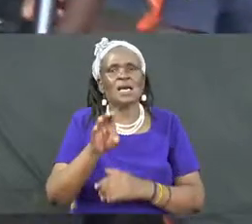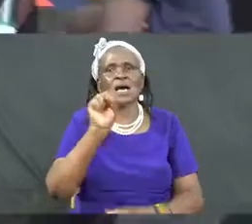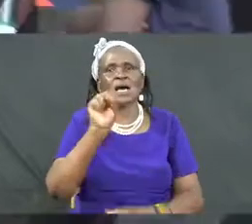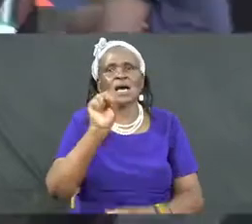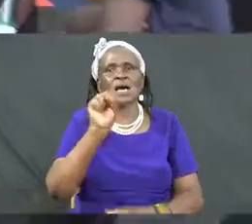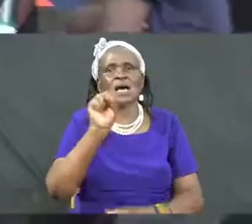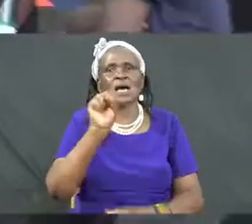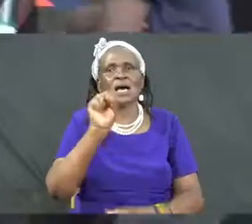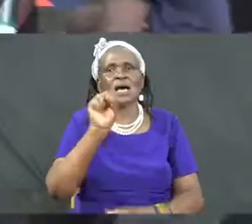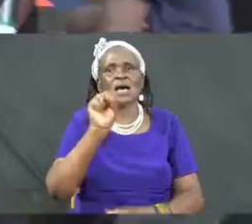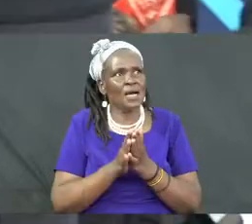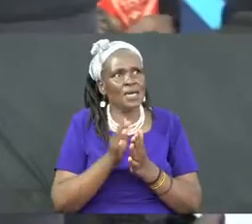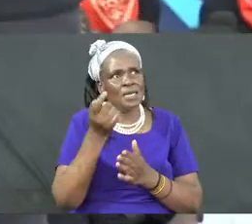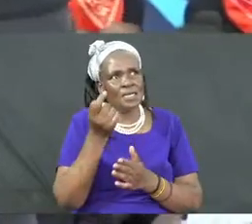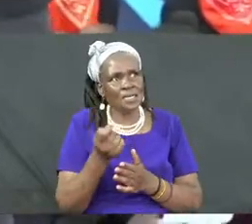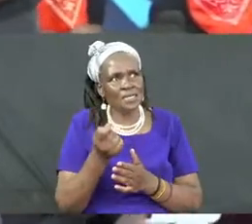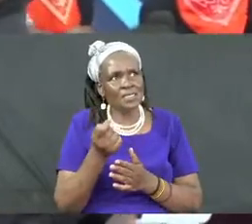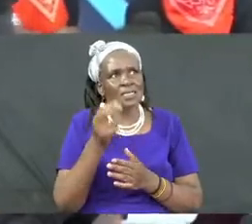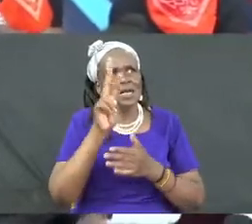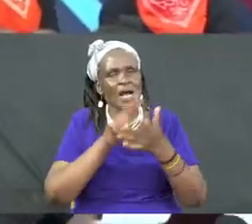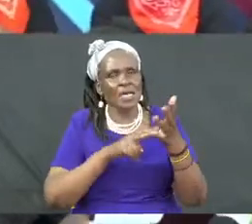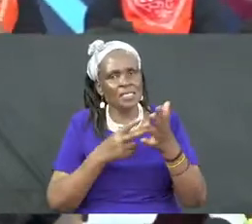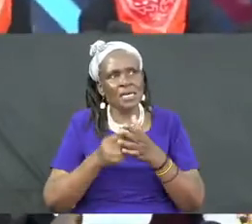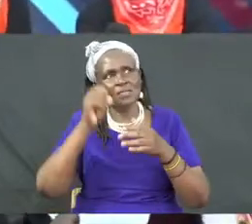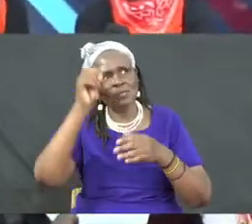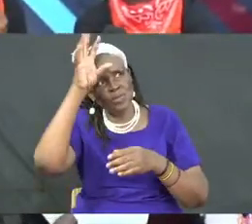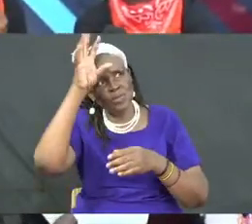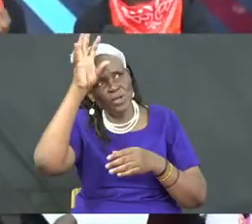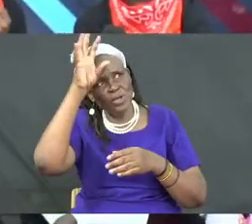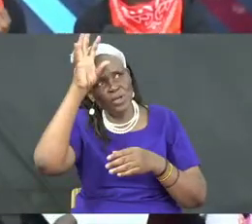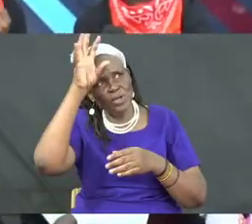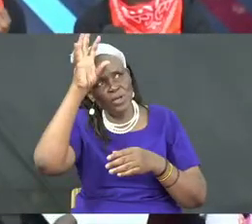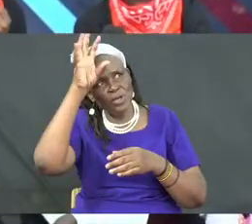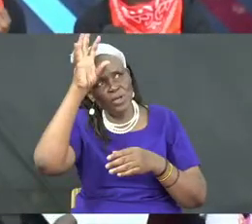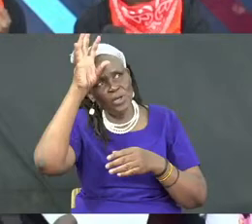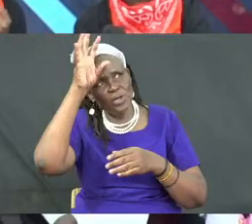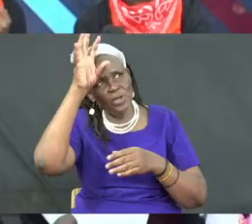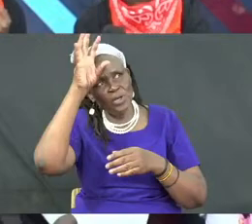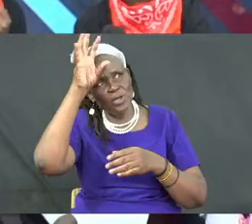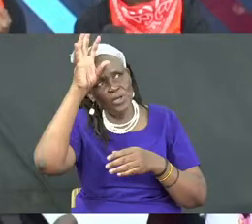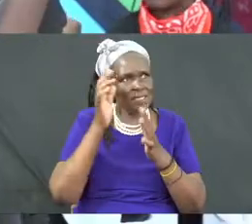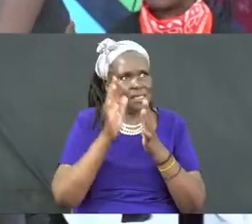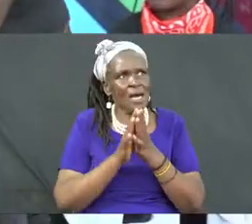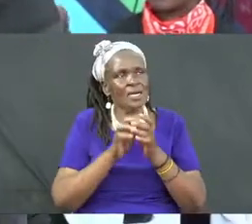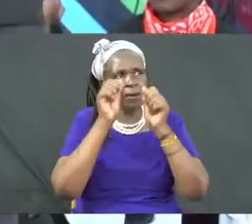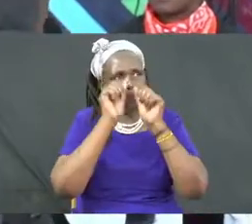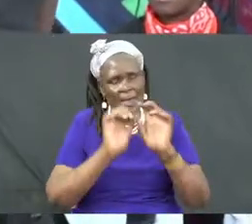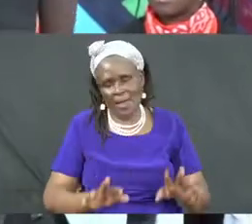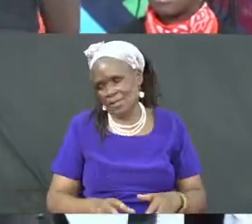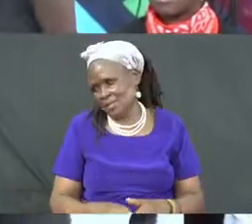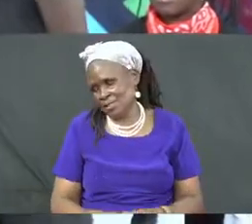Hashtag planting seeds. Hashtag miracles. Hashtag wonders. Hashtag blessed.